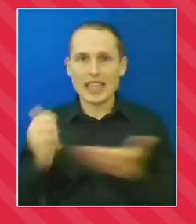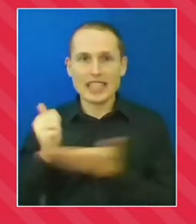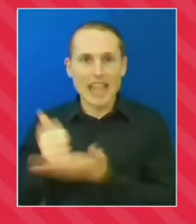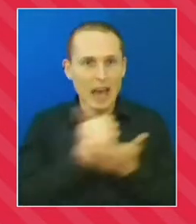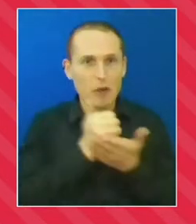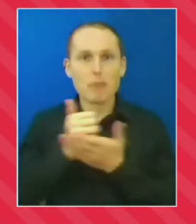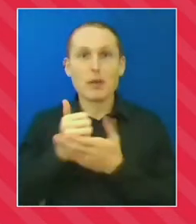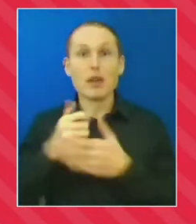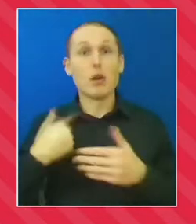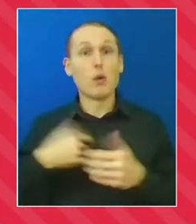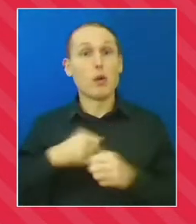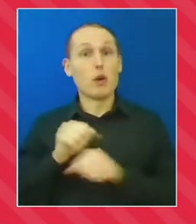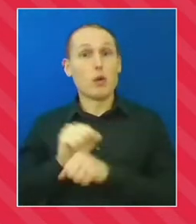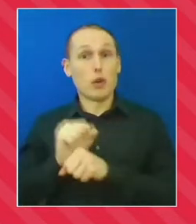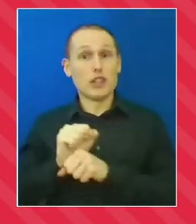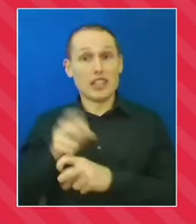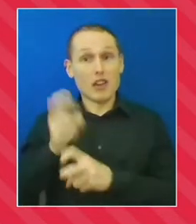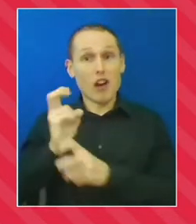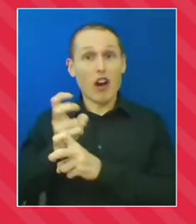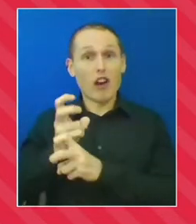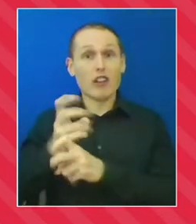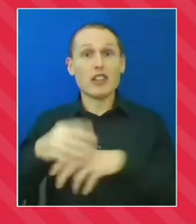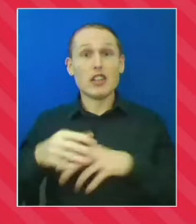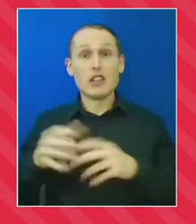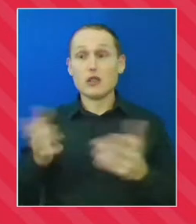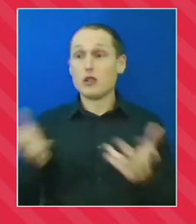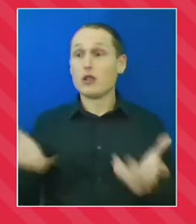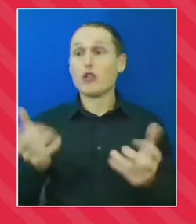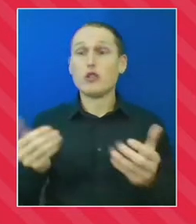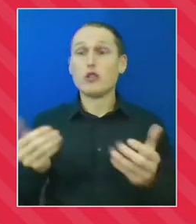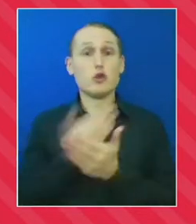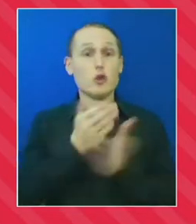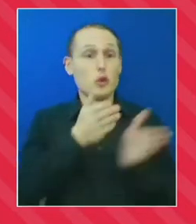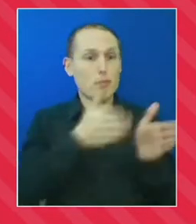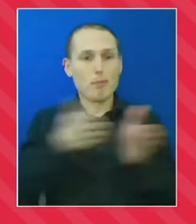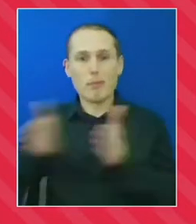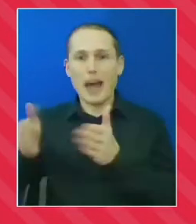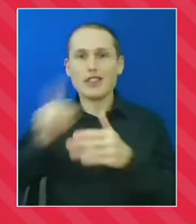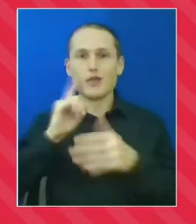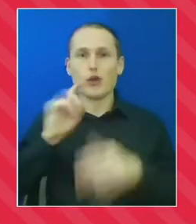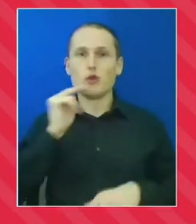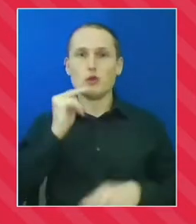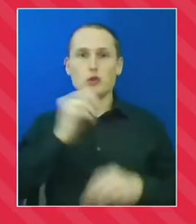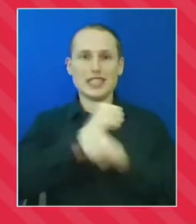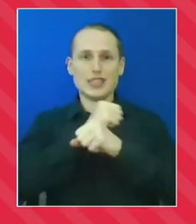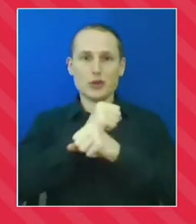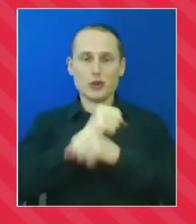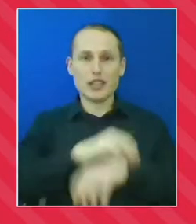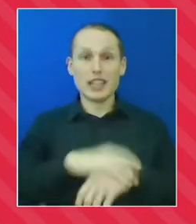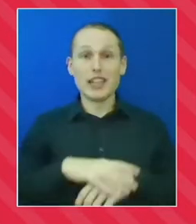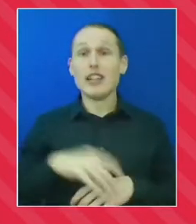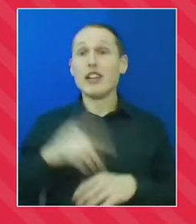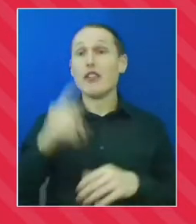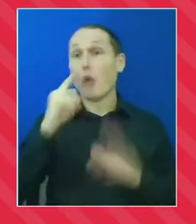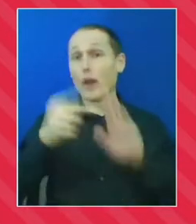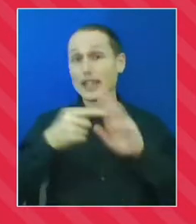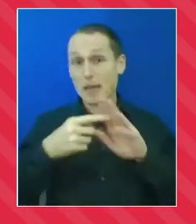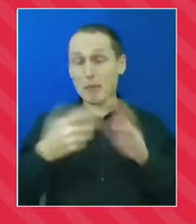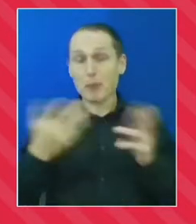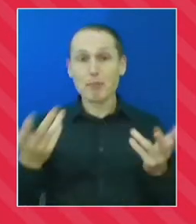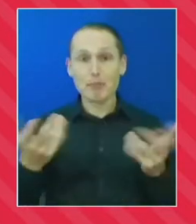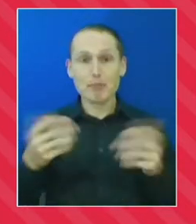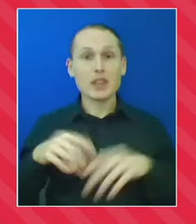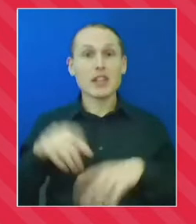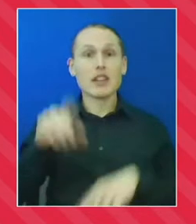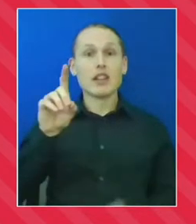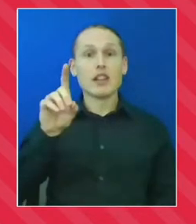grow new paths to promote and elevate nutrition security. So an example of something that we've already done, particularly focused, Dr. Murata, on your point